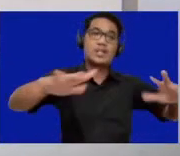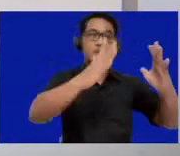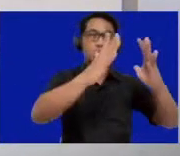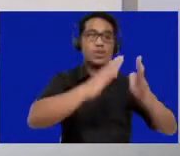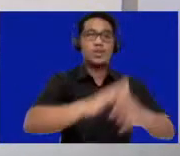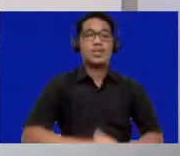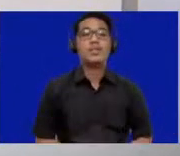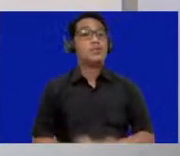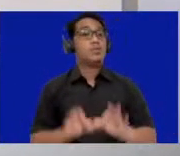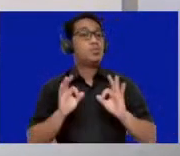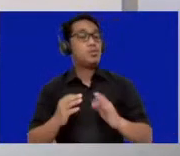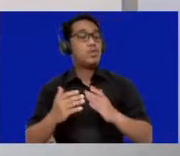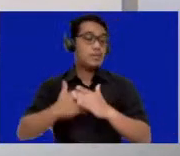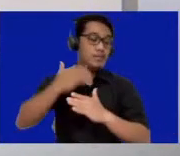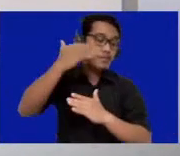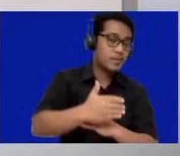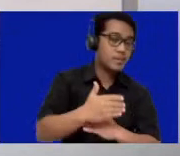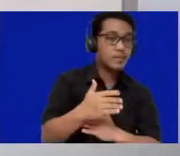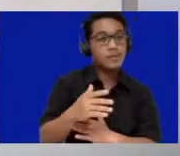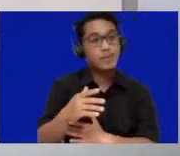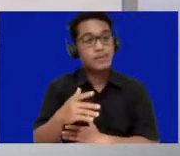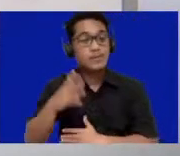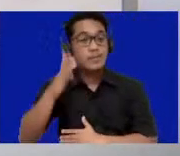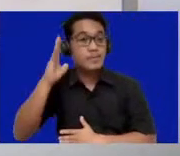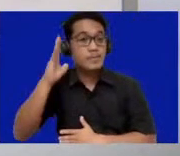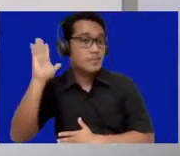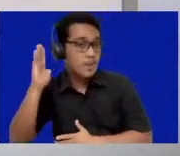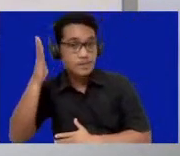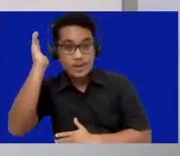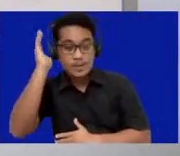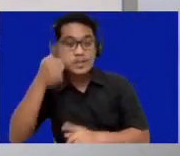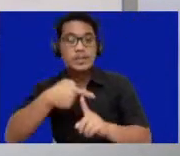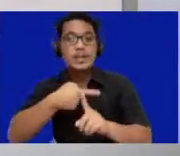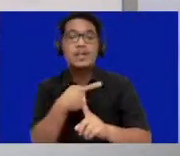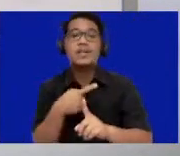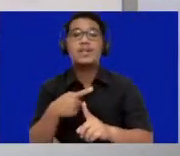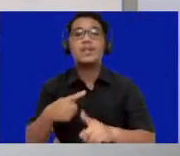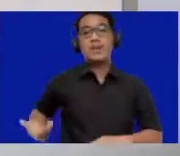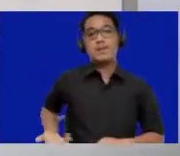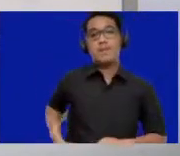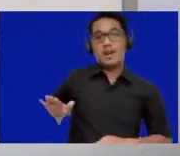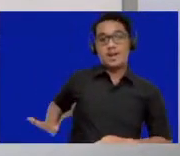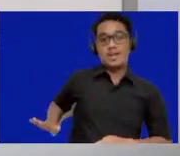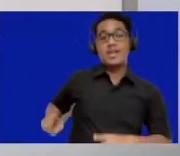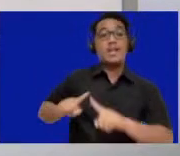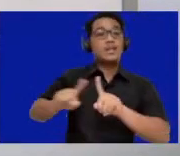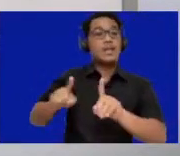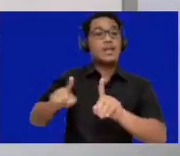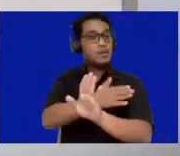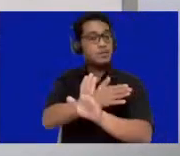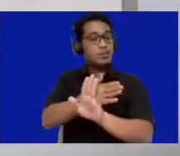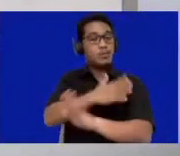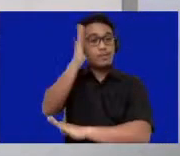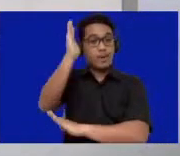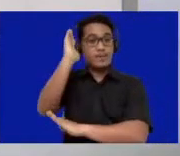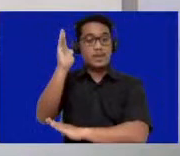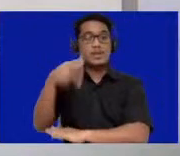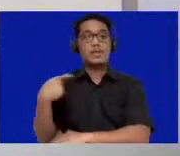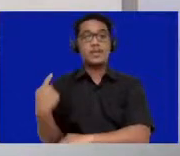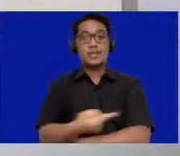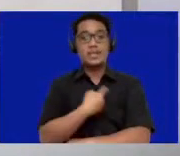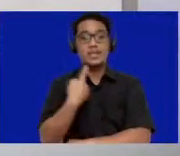the presentation from Bangladesh. But before we continue the presentation, we will present to you a short